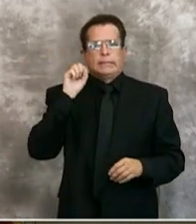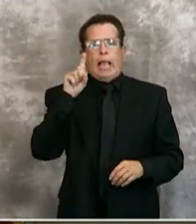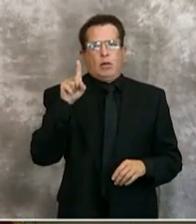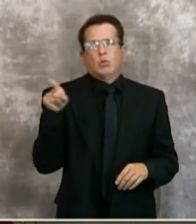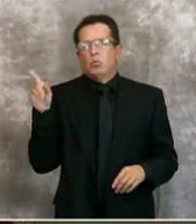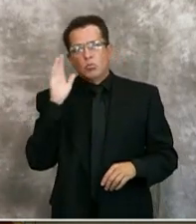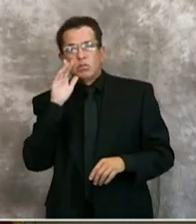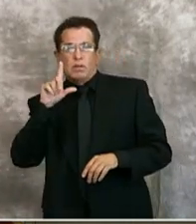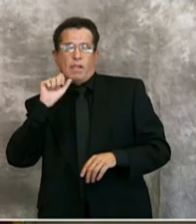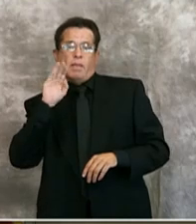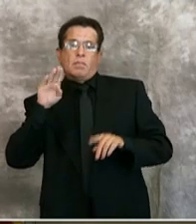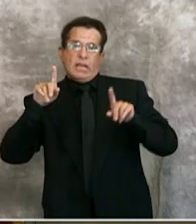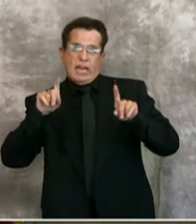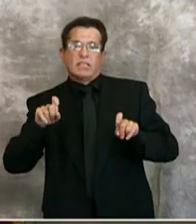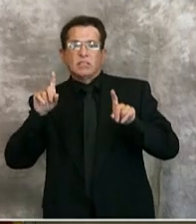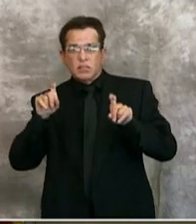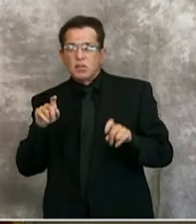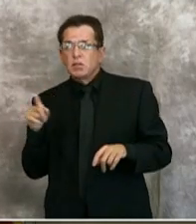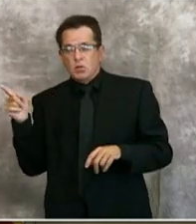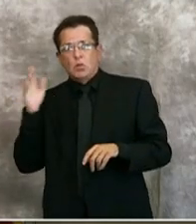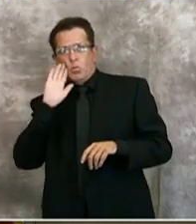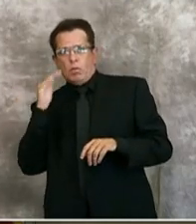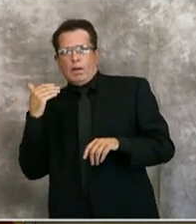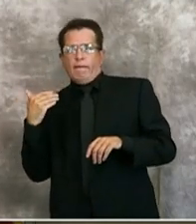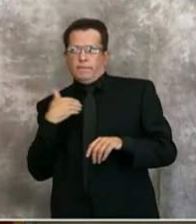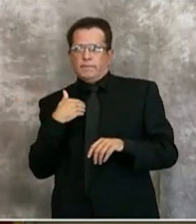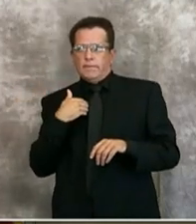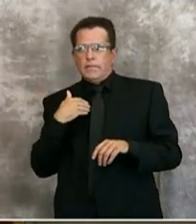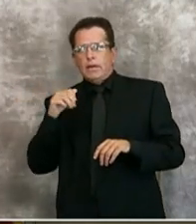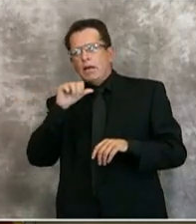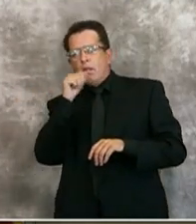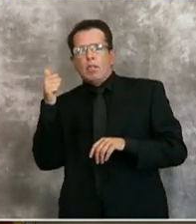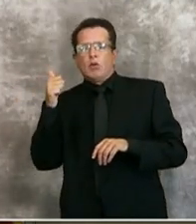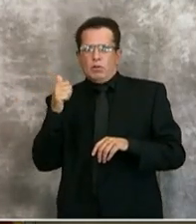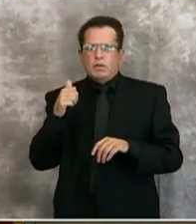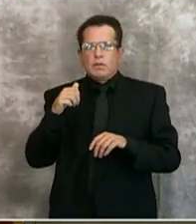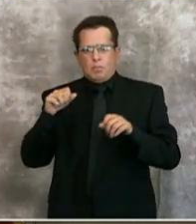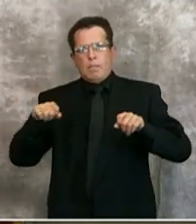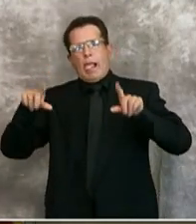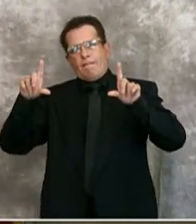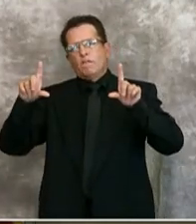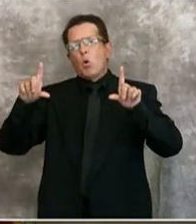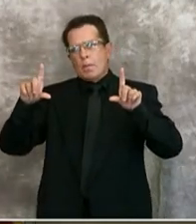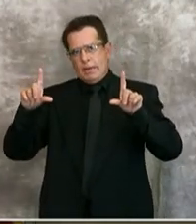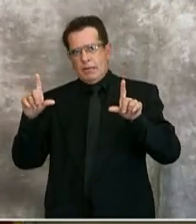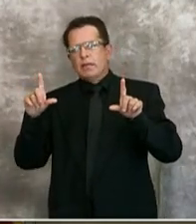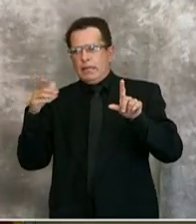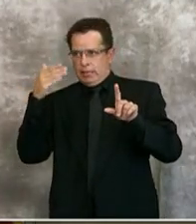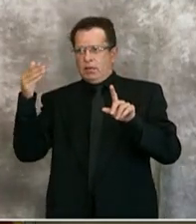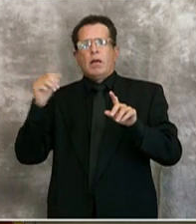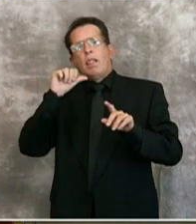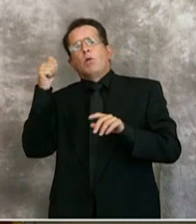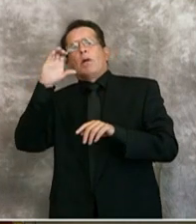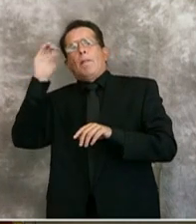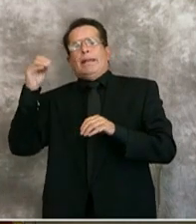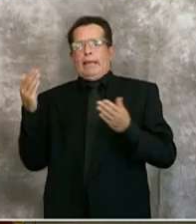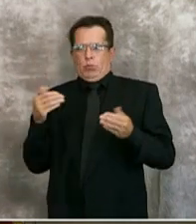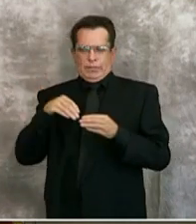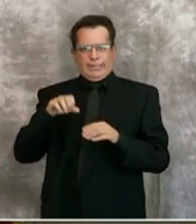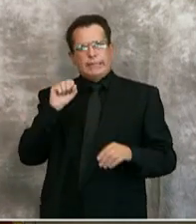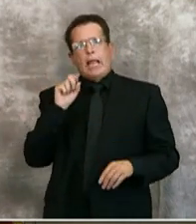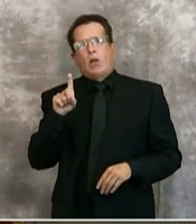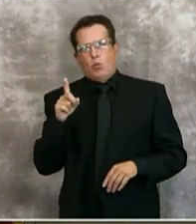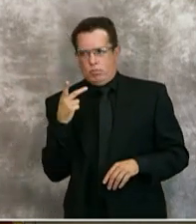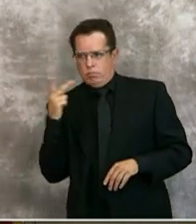The test will be based on Illumina's NovaSeq platform, another life sciences company just down the road from us here in San Diego. As well as being